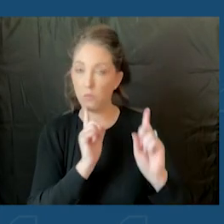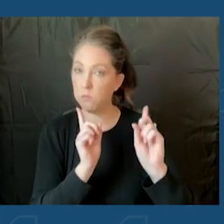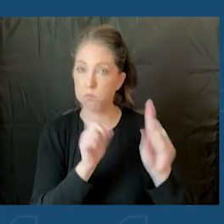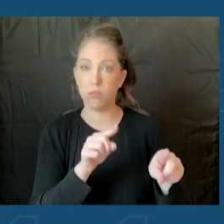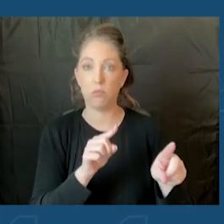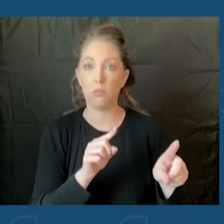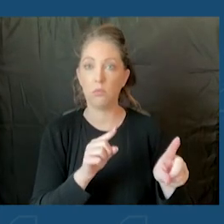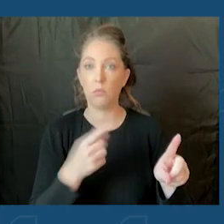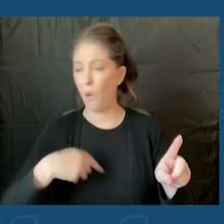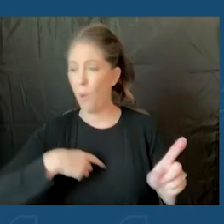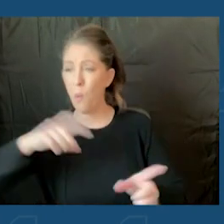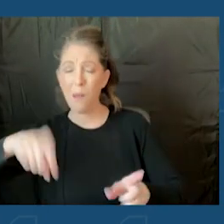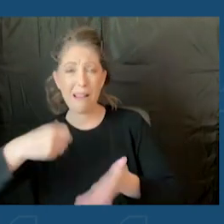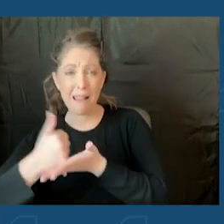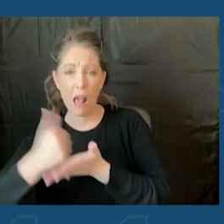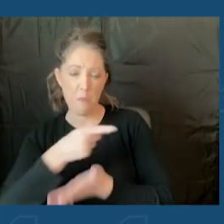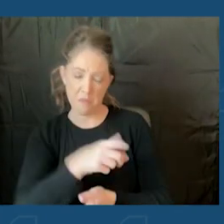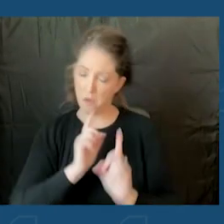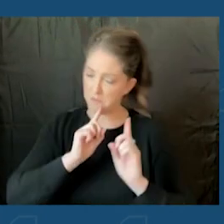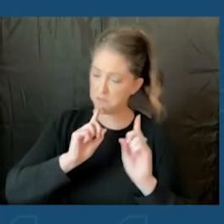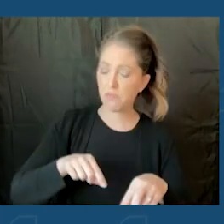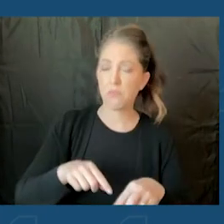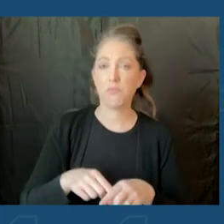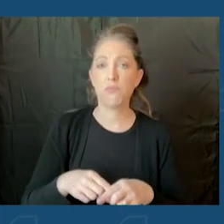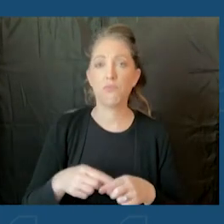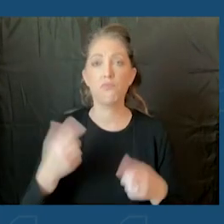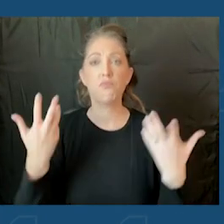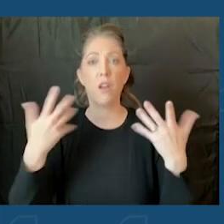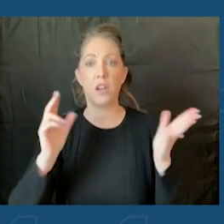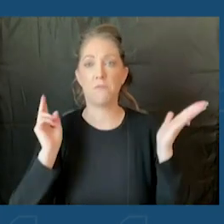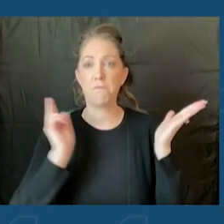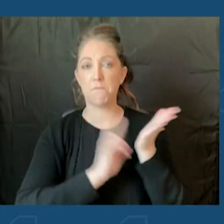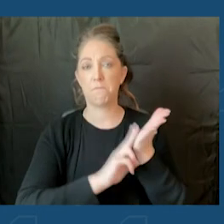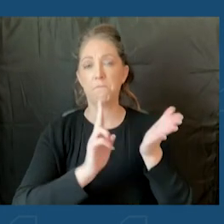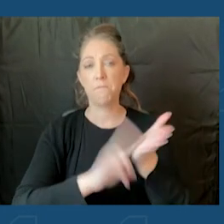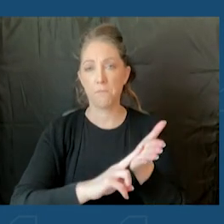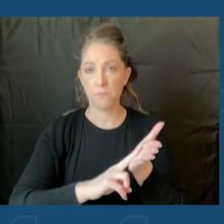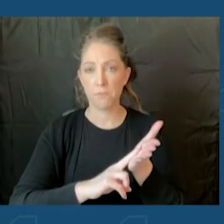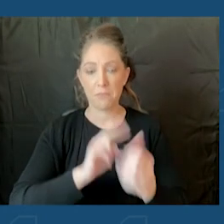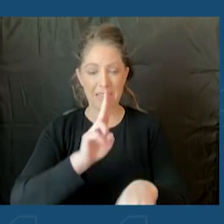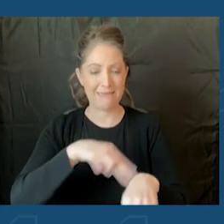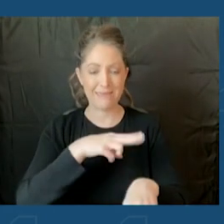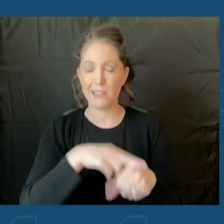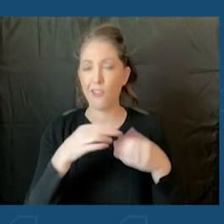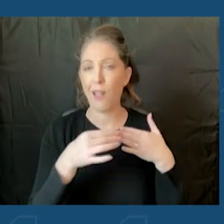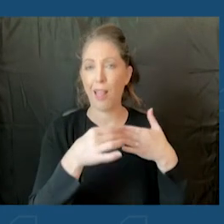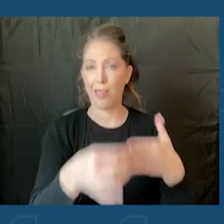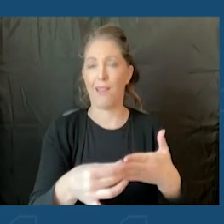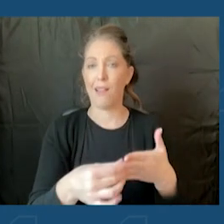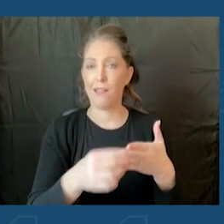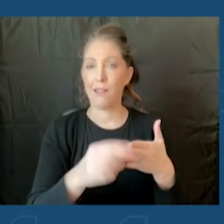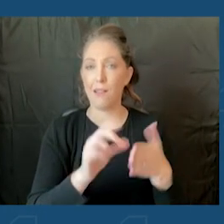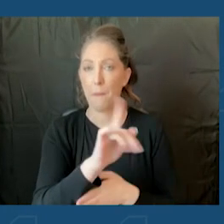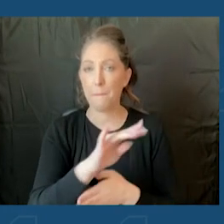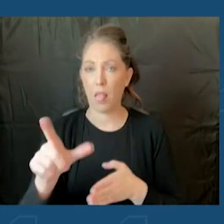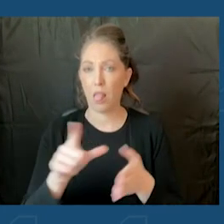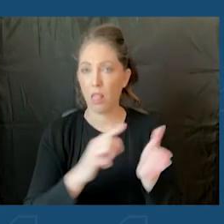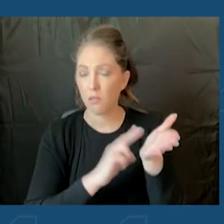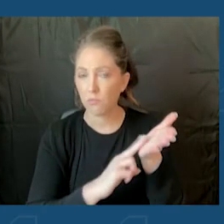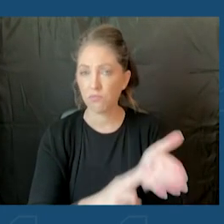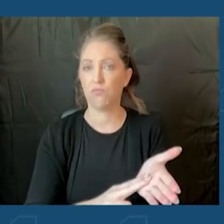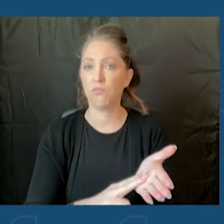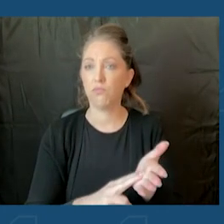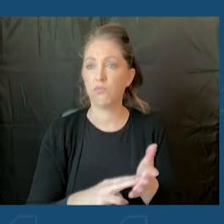call for help at this time. And we signed a comprehensive nation-leading package that gave us here in the state of New York the toughest